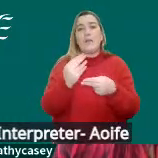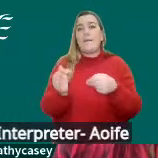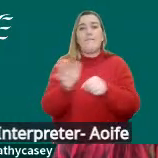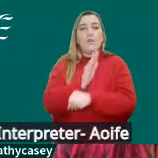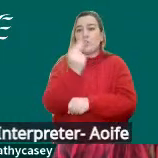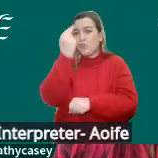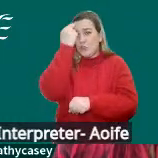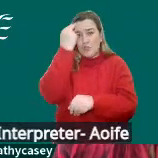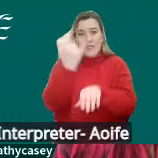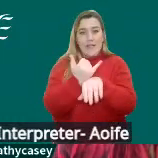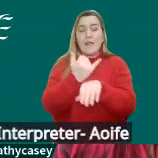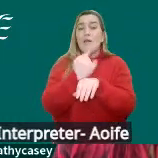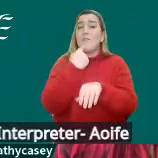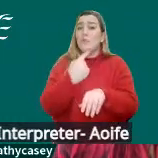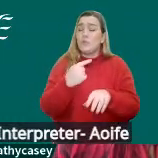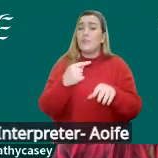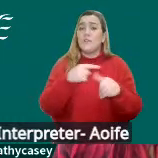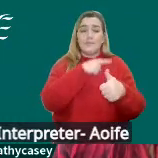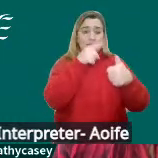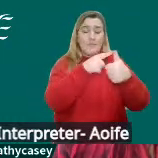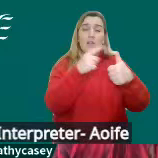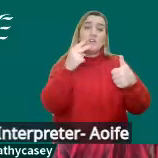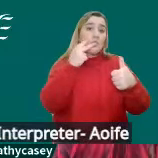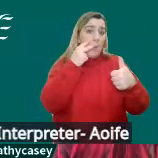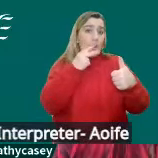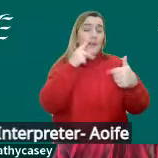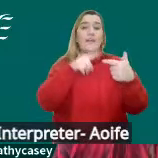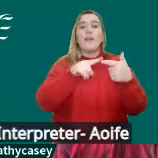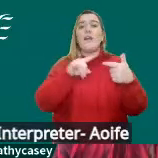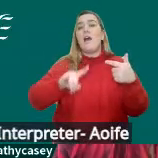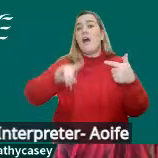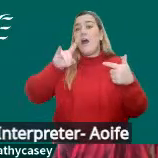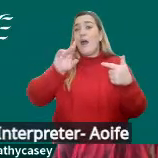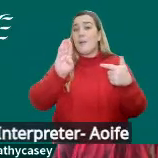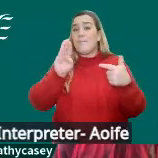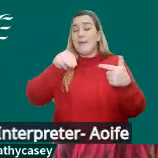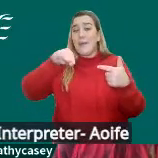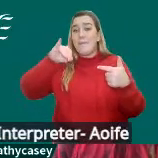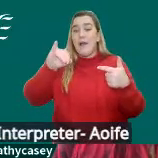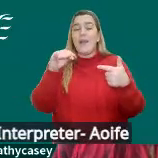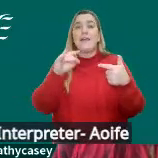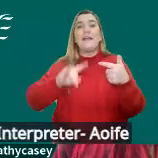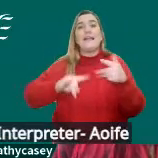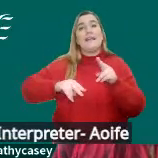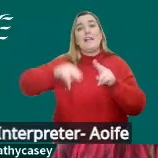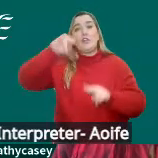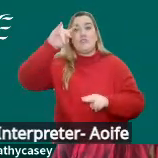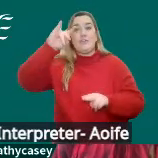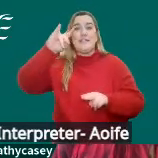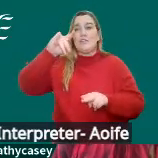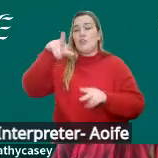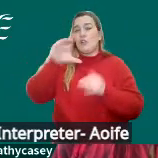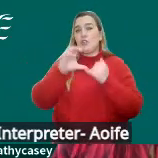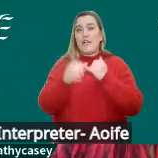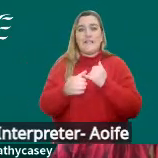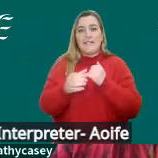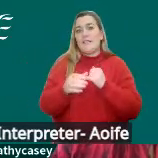doubt that smoking and a high BMI results in increased severity and increased frequency of these